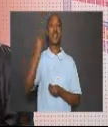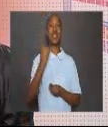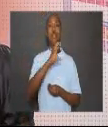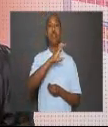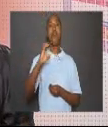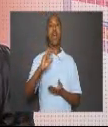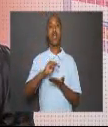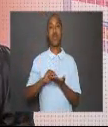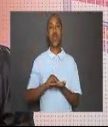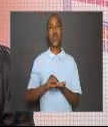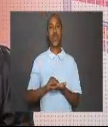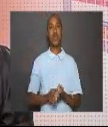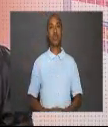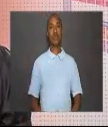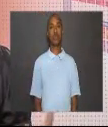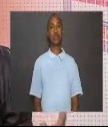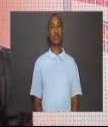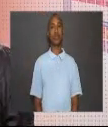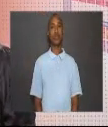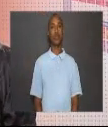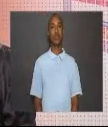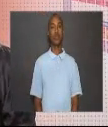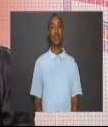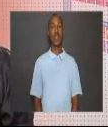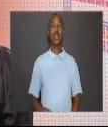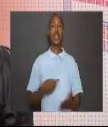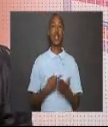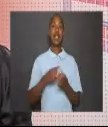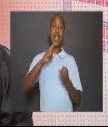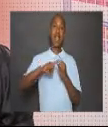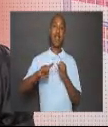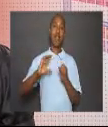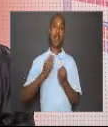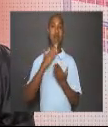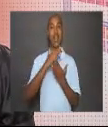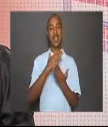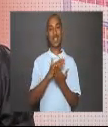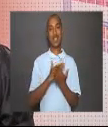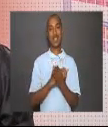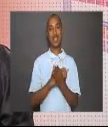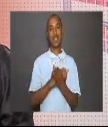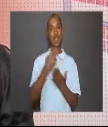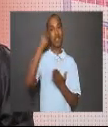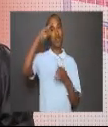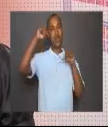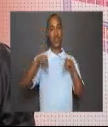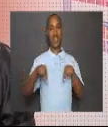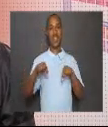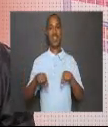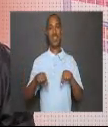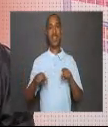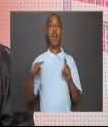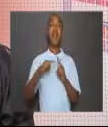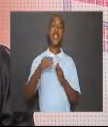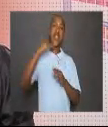covalent molecules. This brings us to the end of our lesson for today.